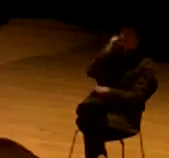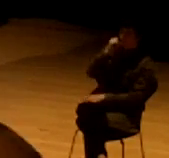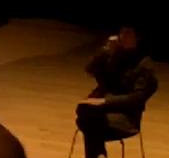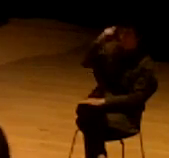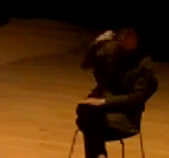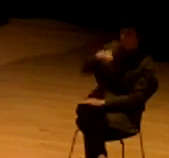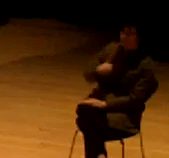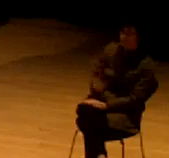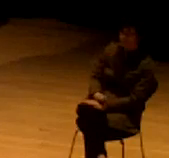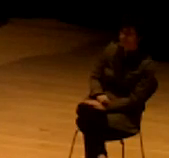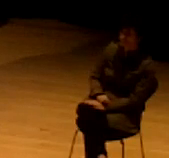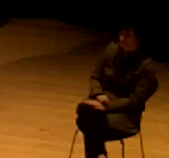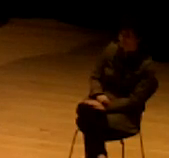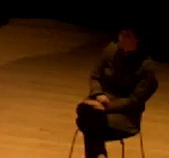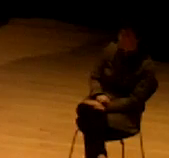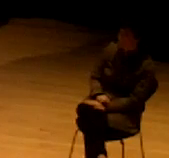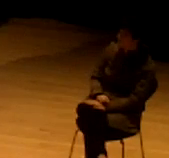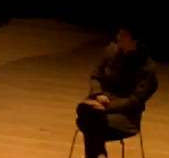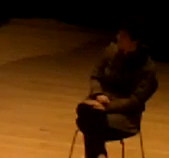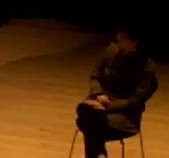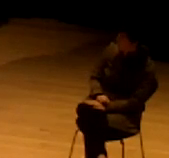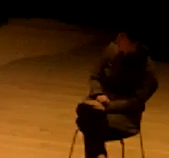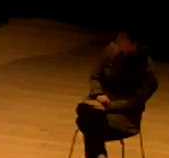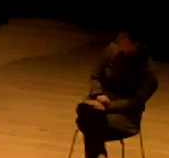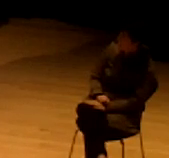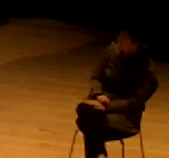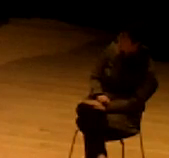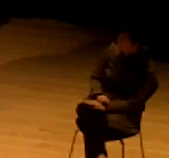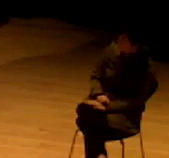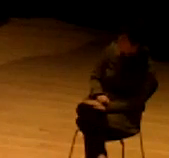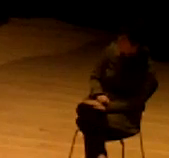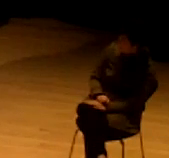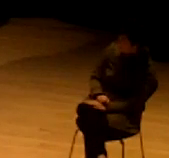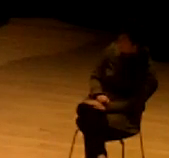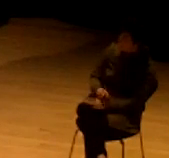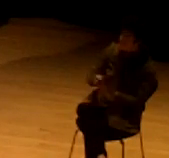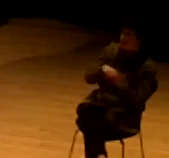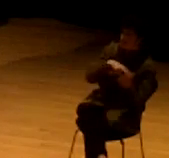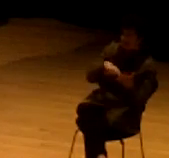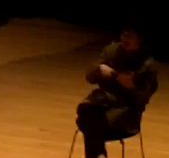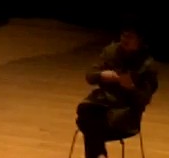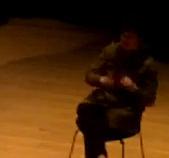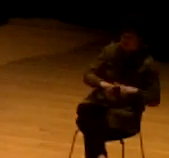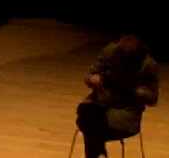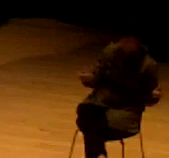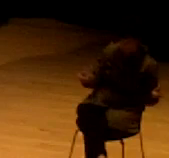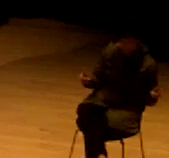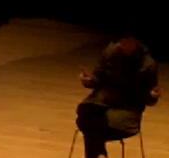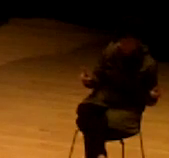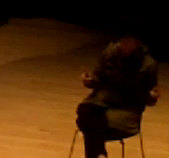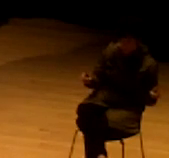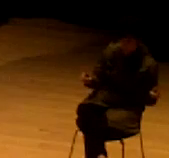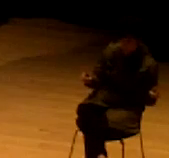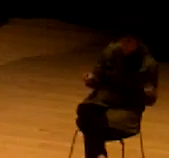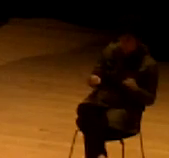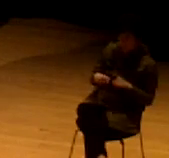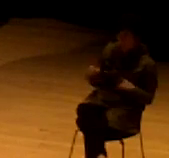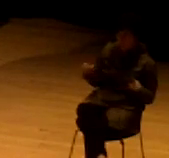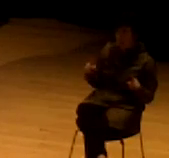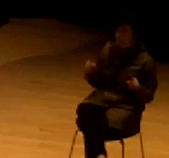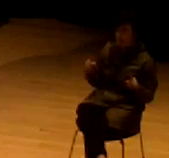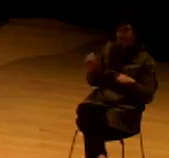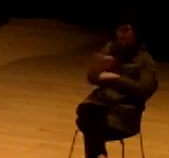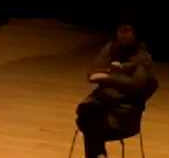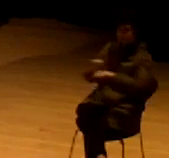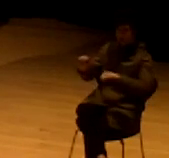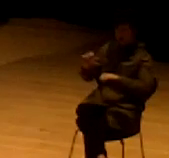it. The art form was different, and the piece was different, but I knew what that was at